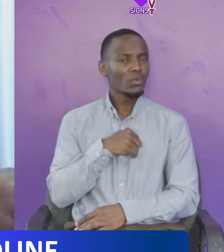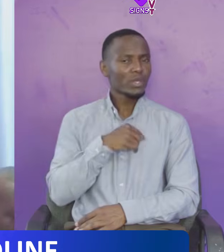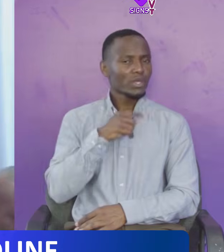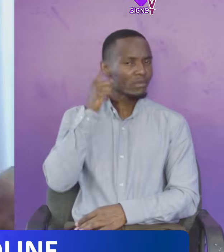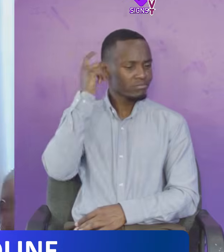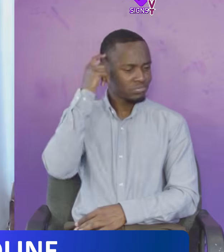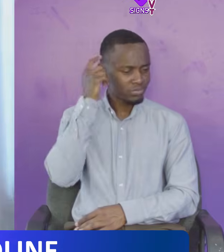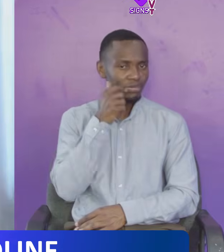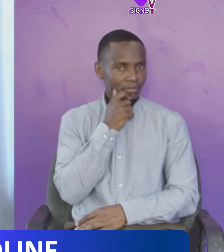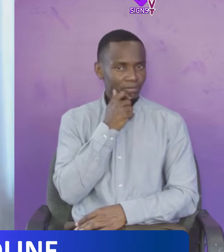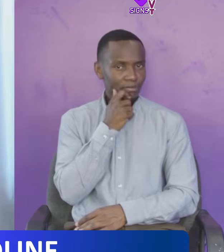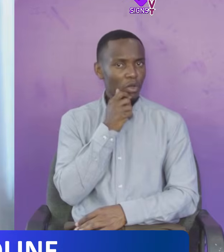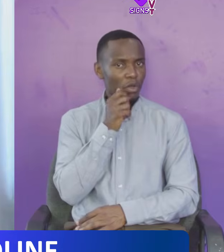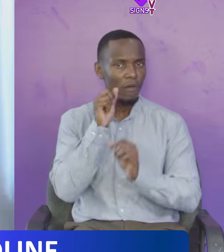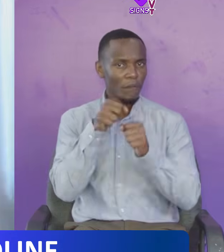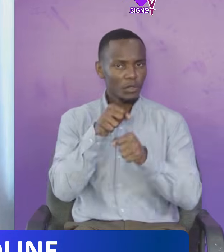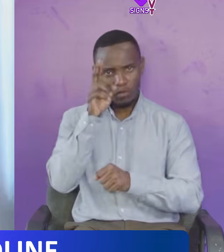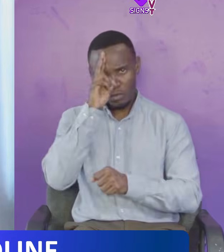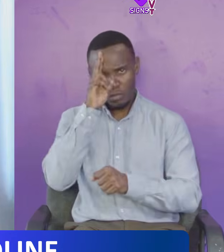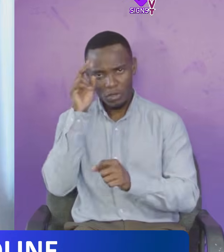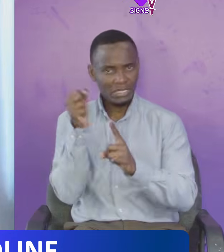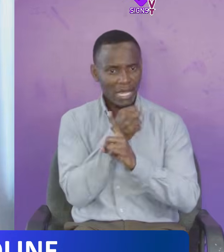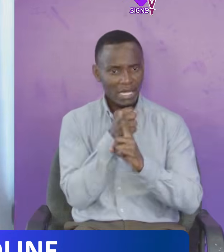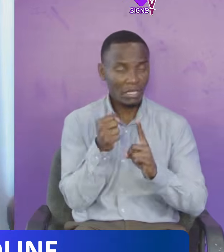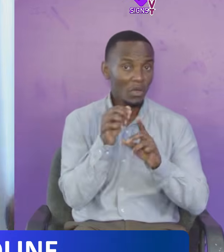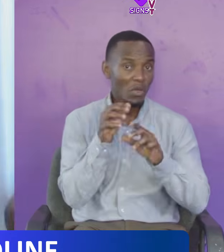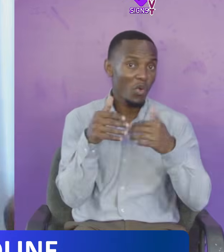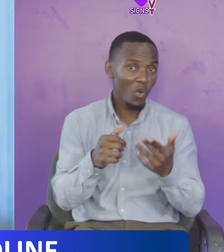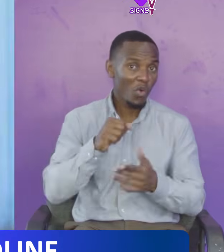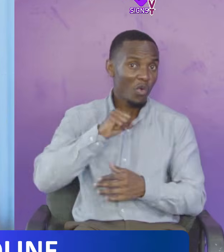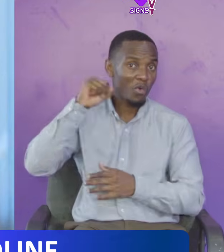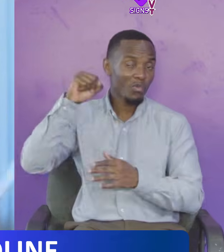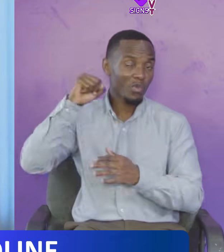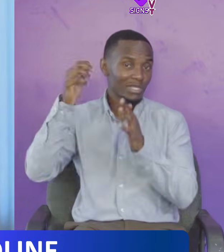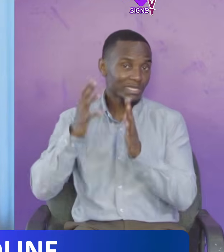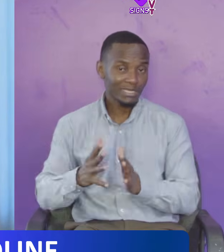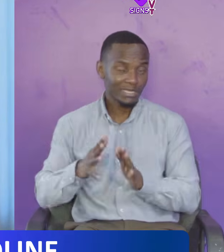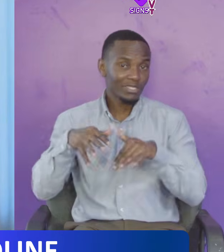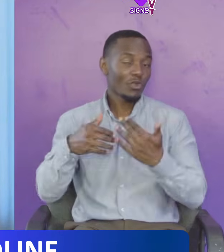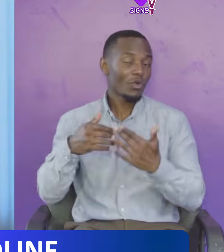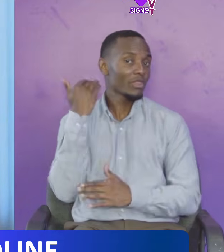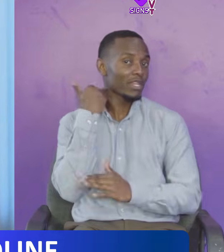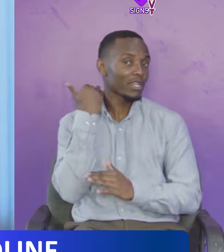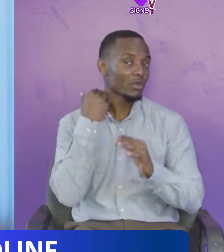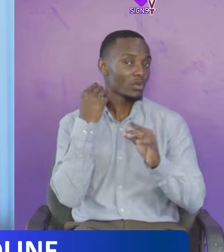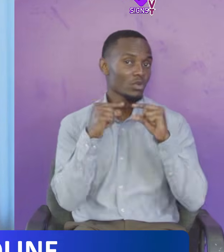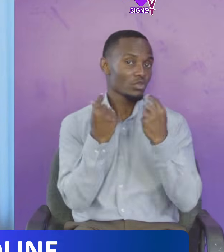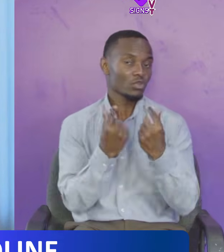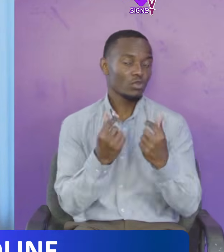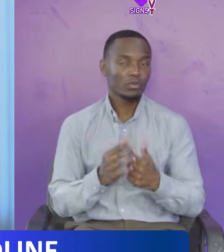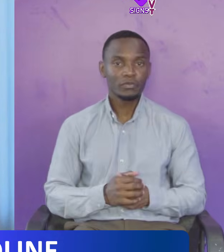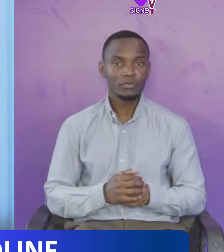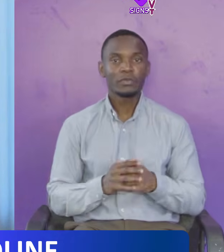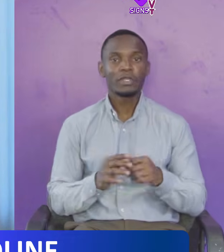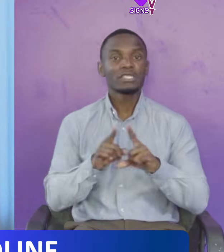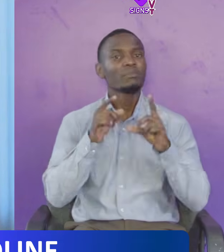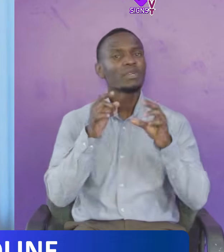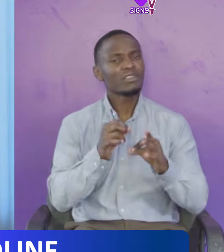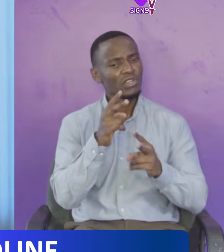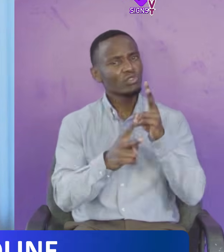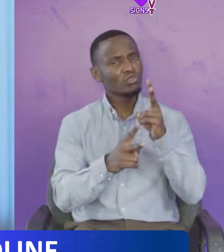by the police, the politicians, or the goons. If 22 by-elections can have the effect that we